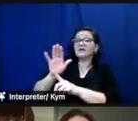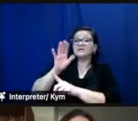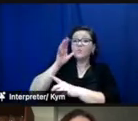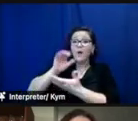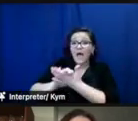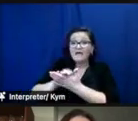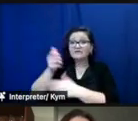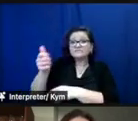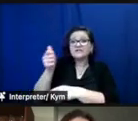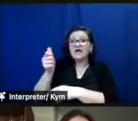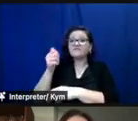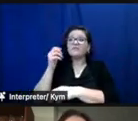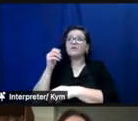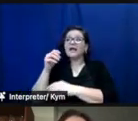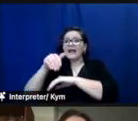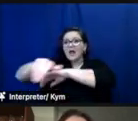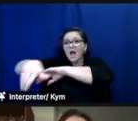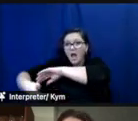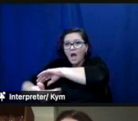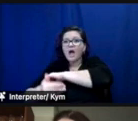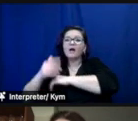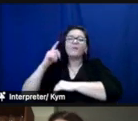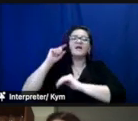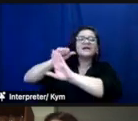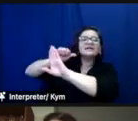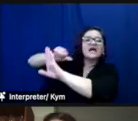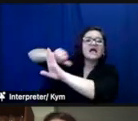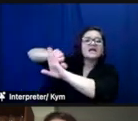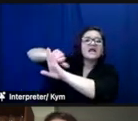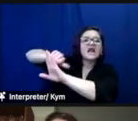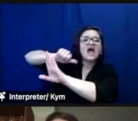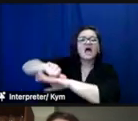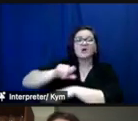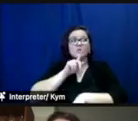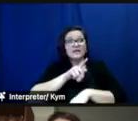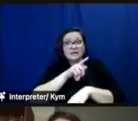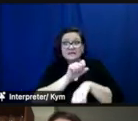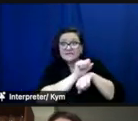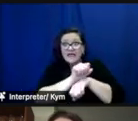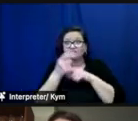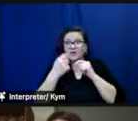in and they'd help them and then send them on their way to a better location.